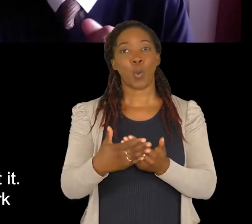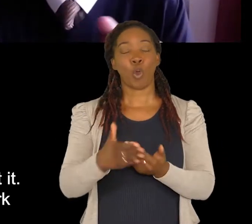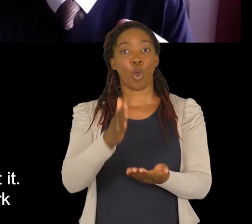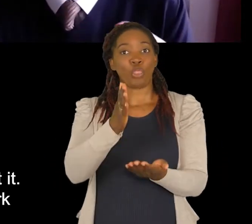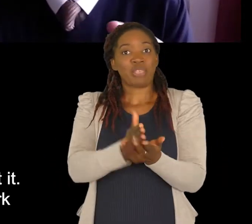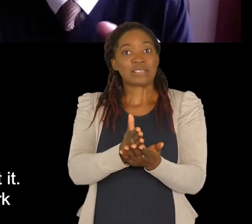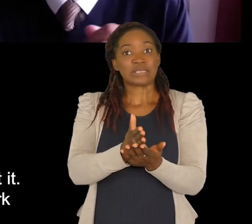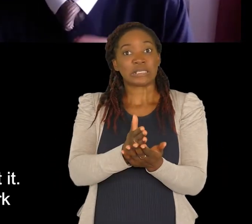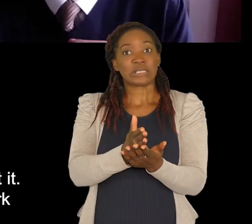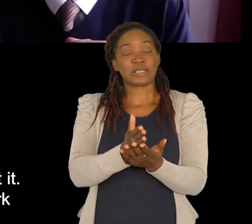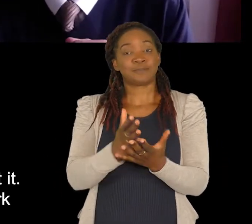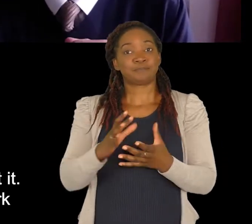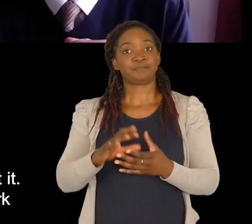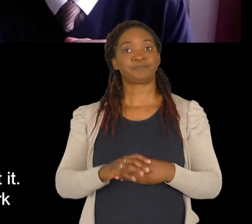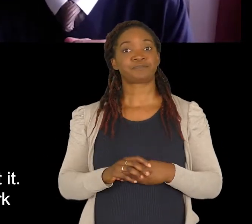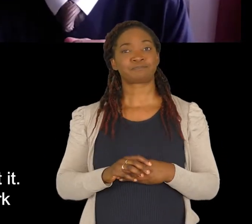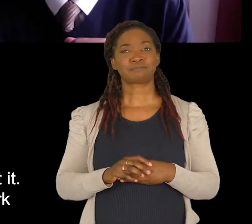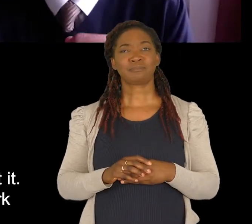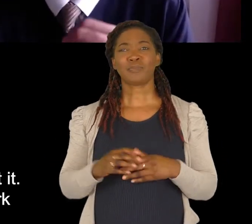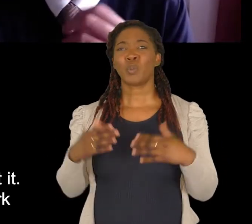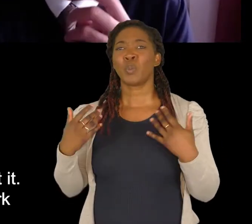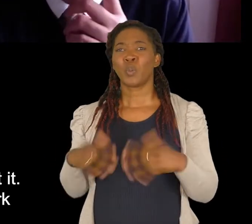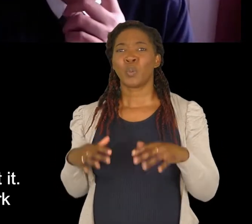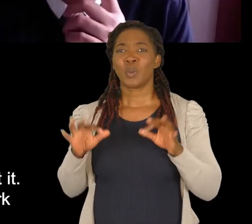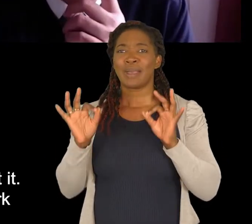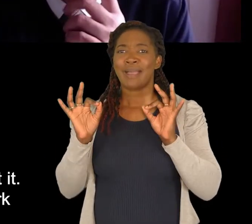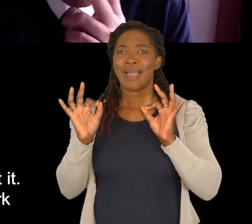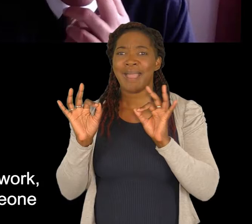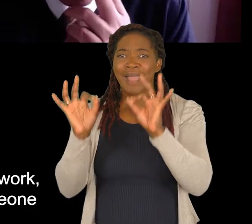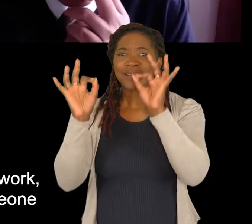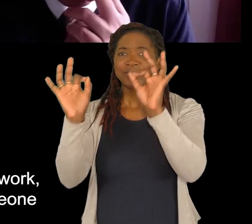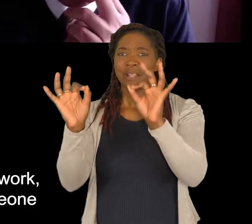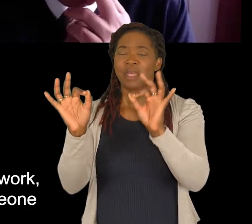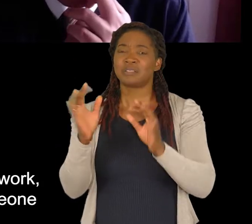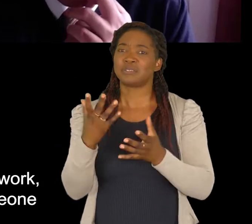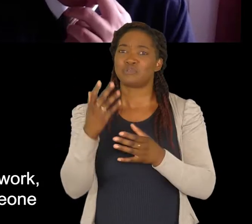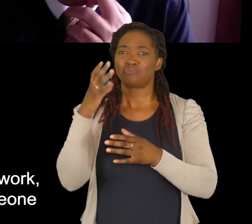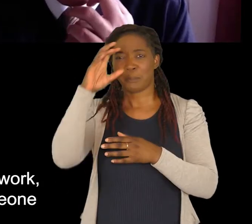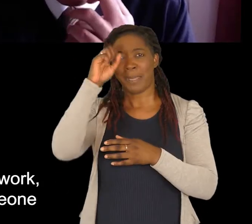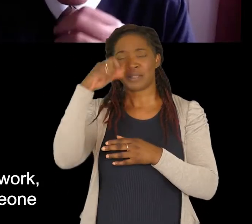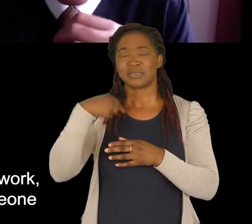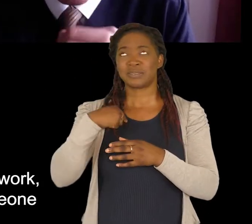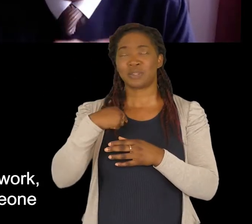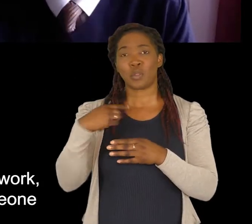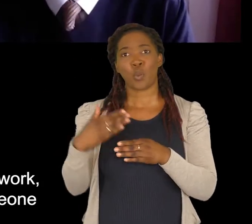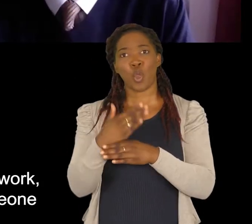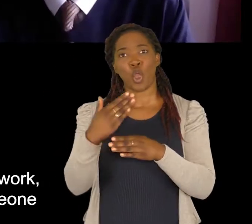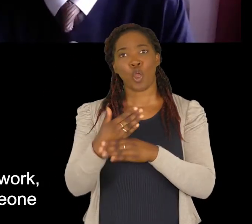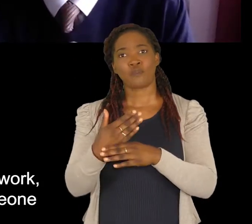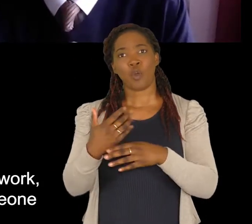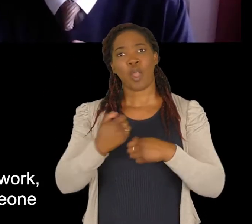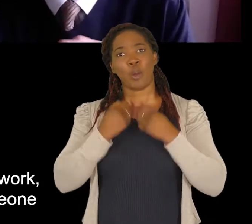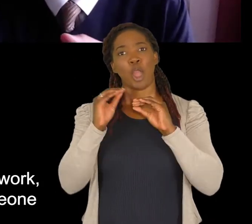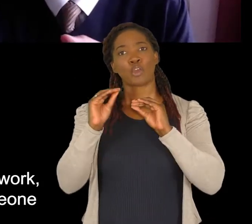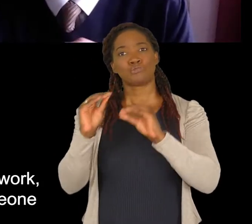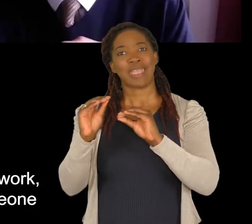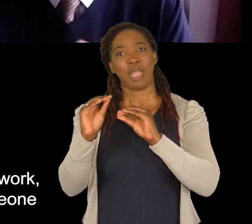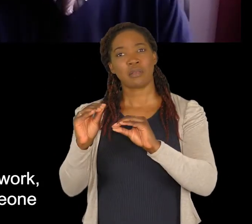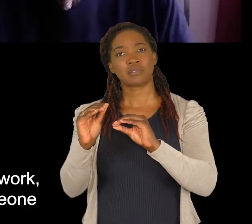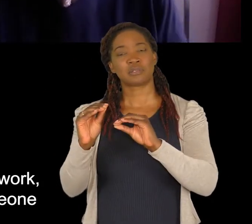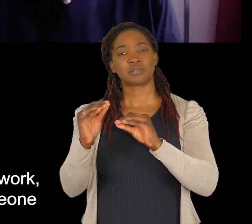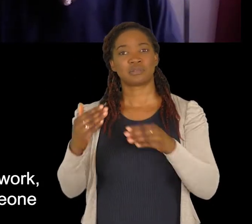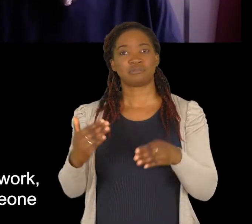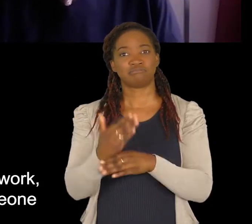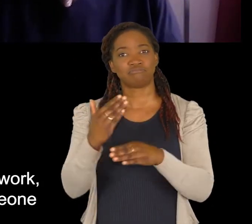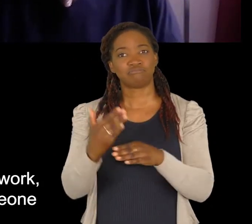about it. This is excellent because it reminds me of the work we do in our careers coaching,